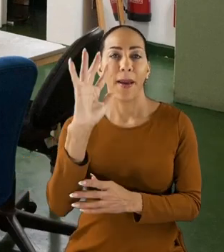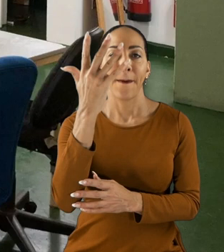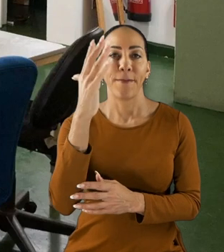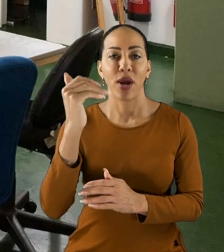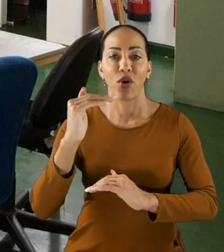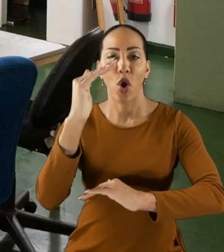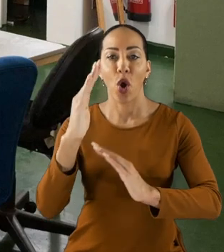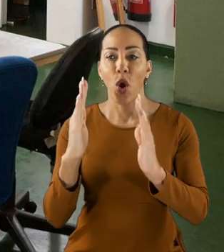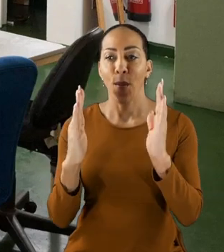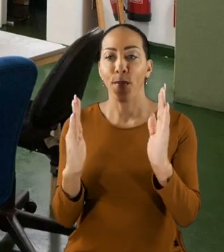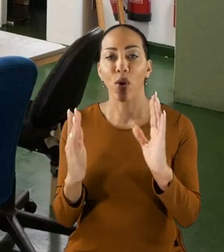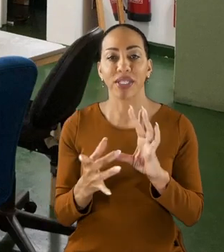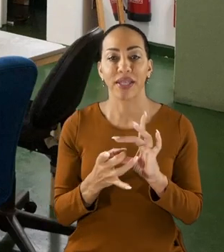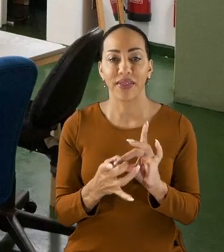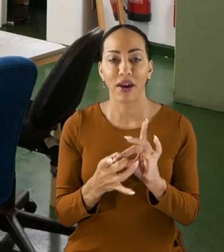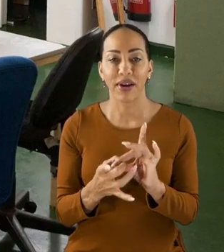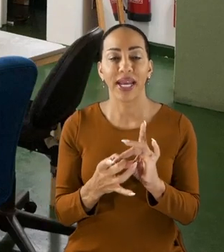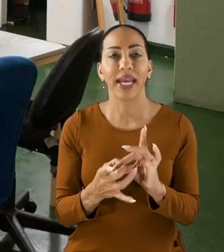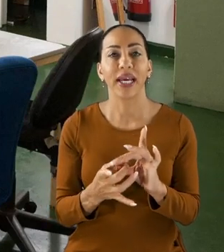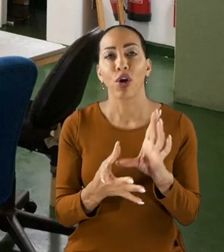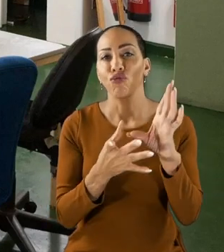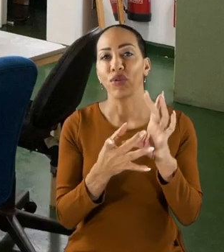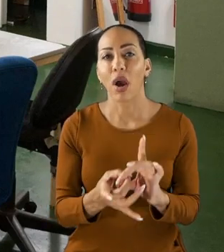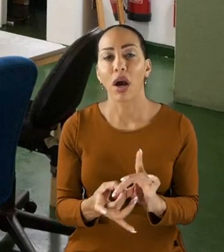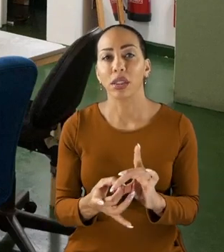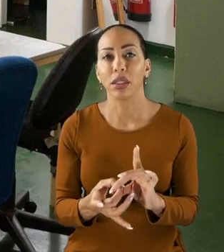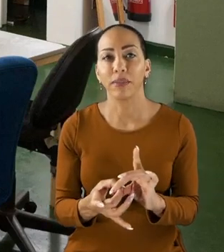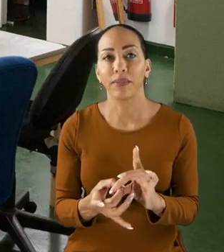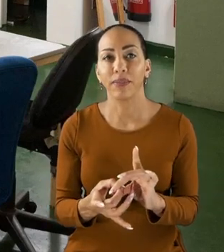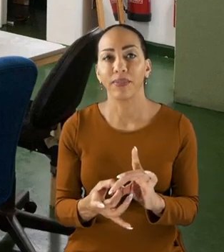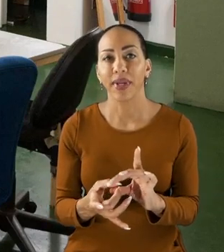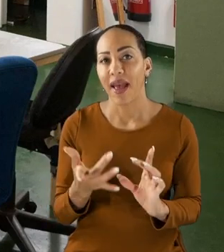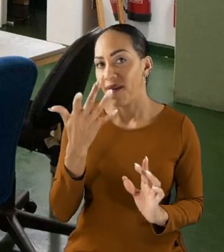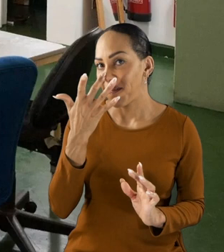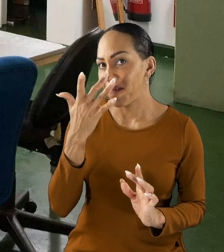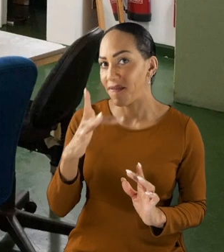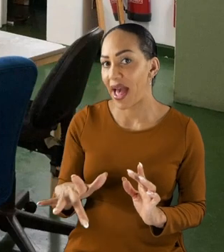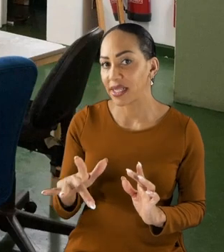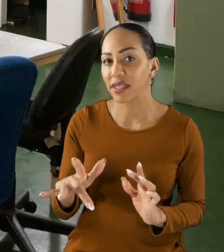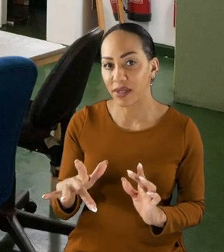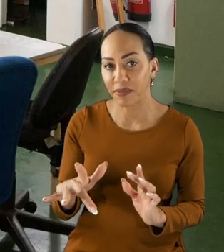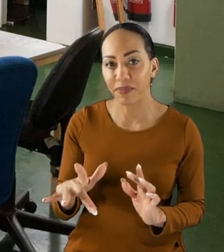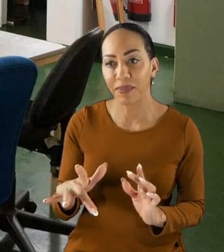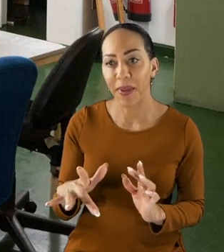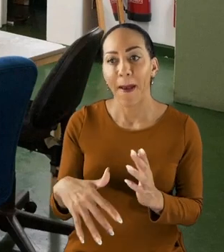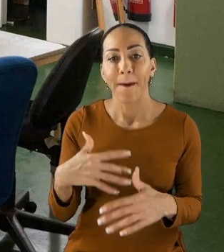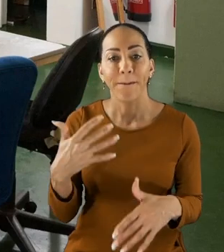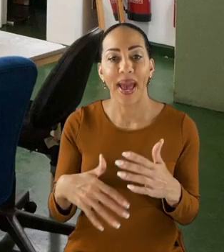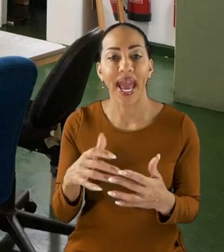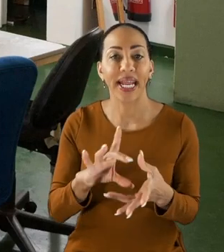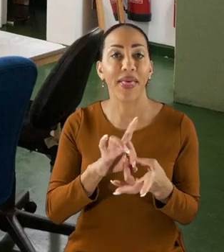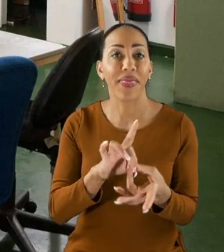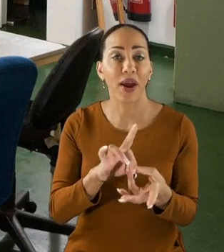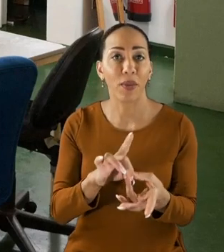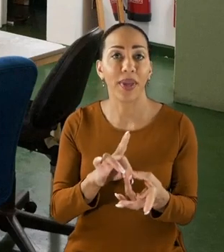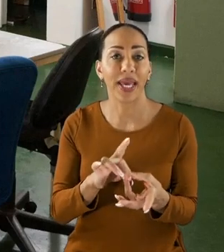with phantom pain post-amputation, where people look in a mirror and can see the leg that they lost as if